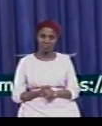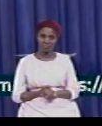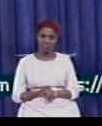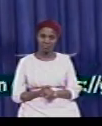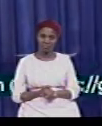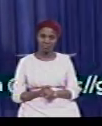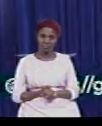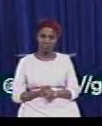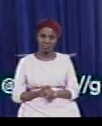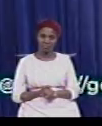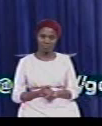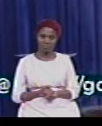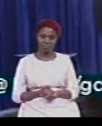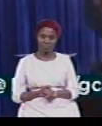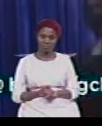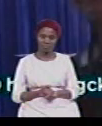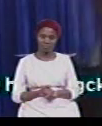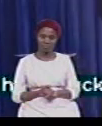amen amen.